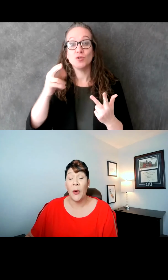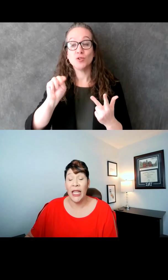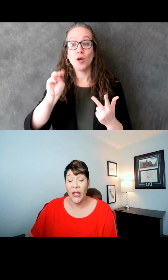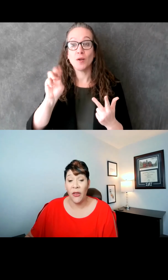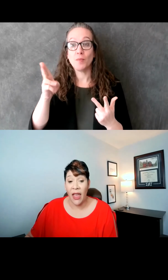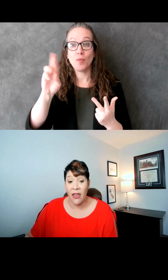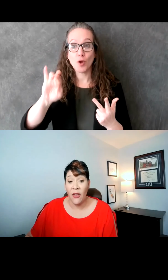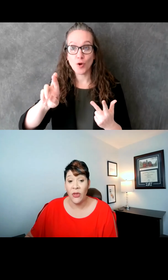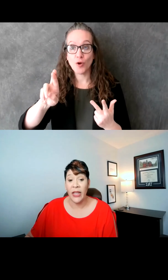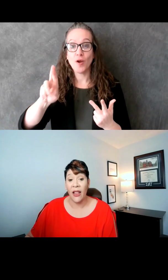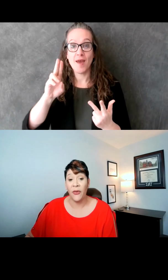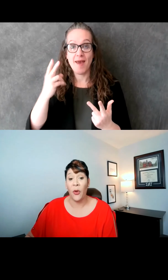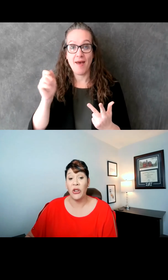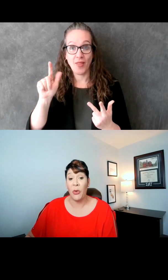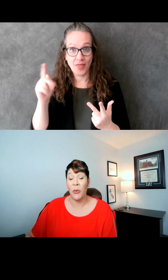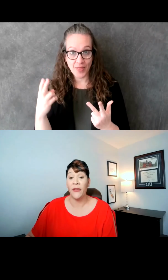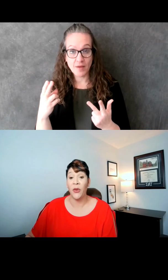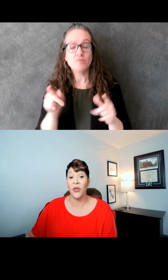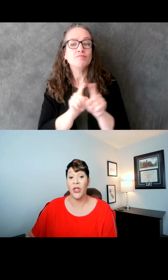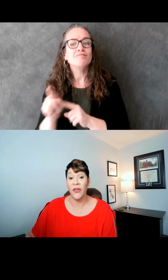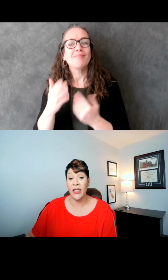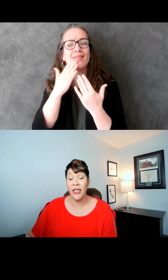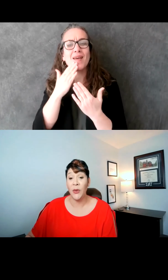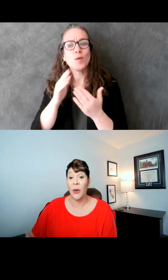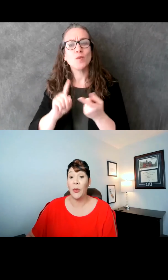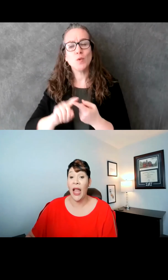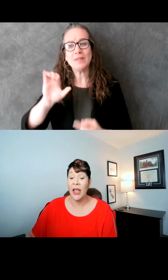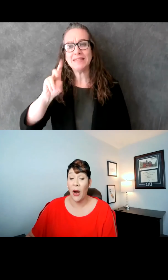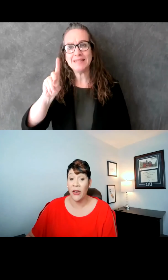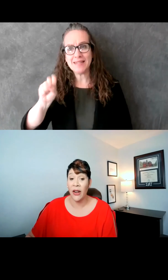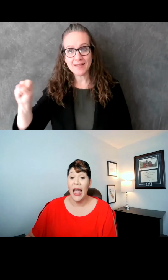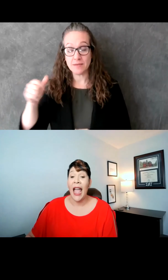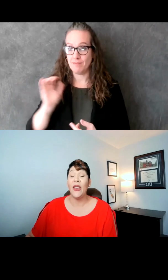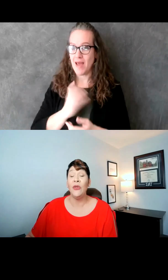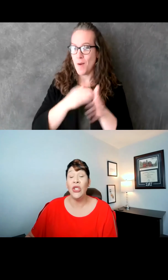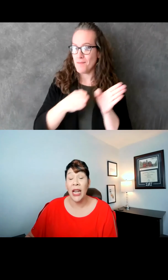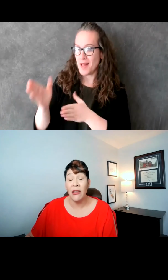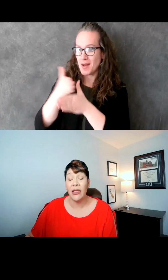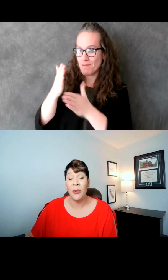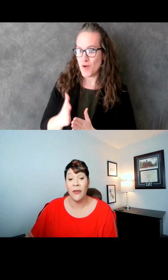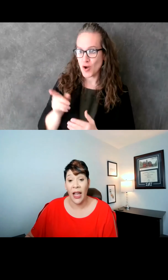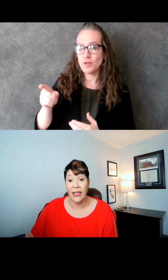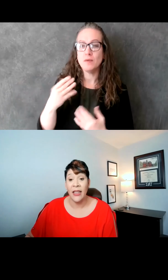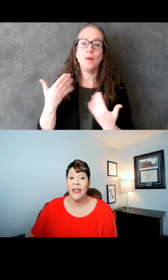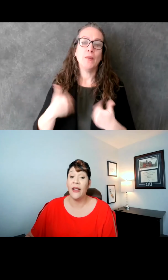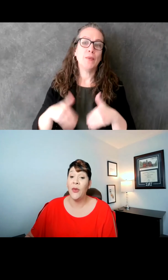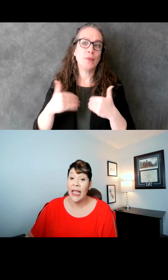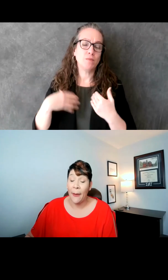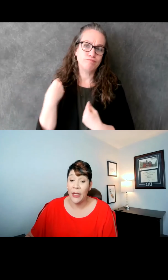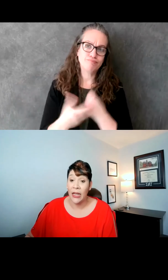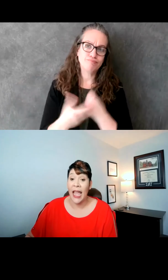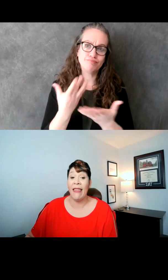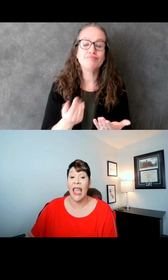Also, a particular thank you to California Department of Social Services, who's our planning partner and who generously provides the